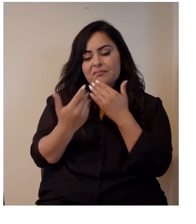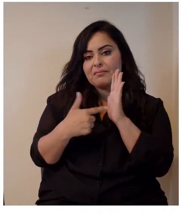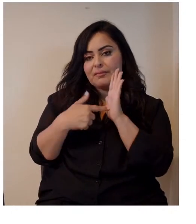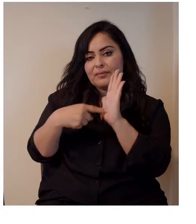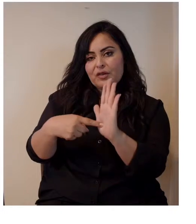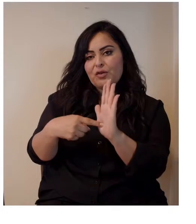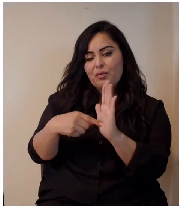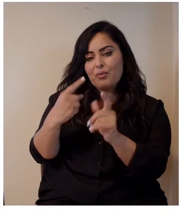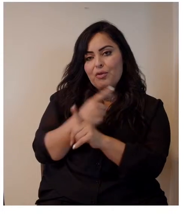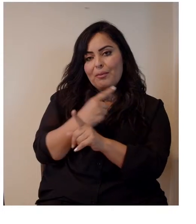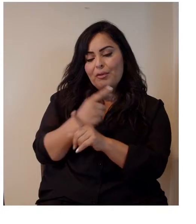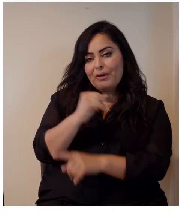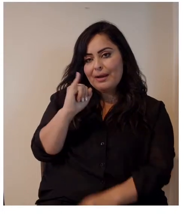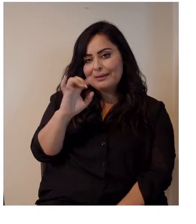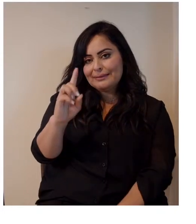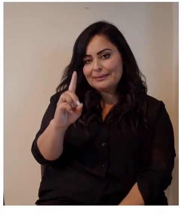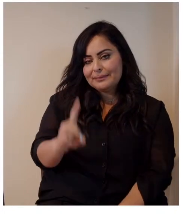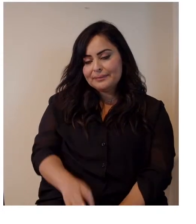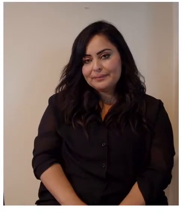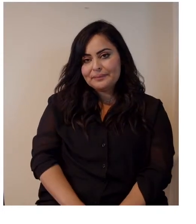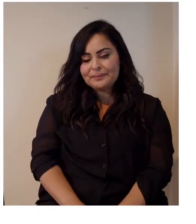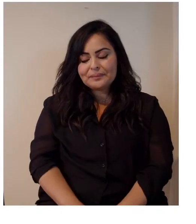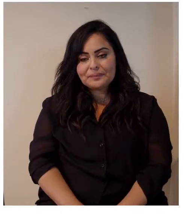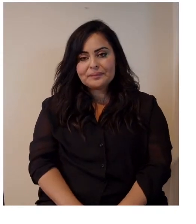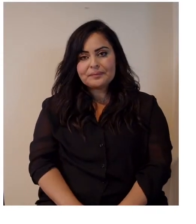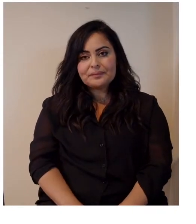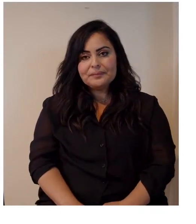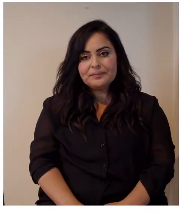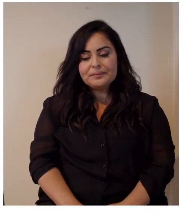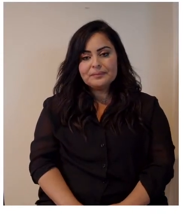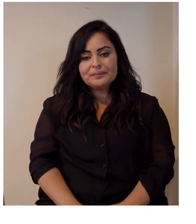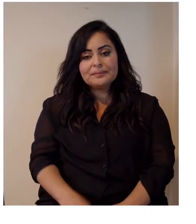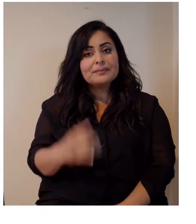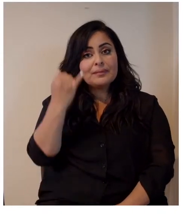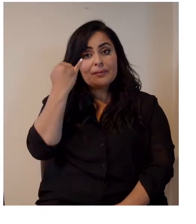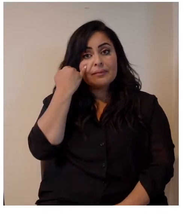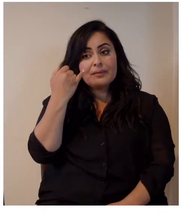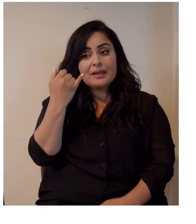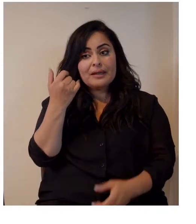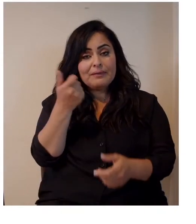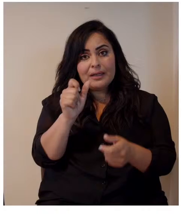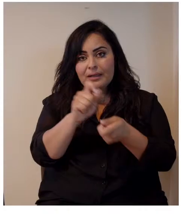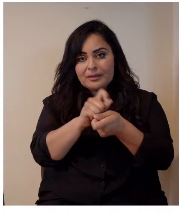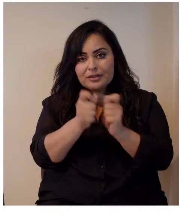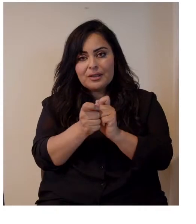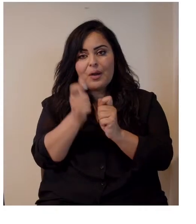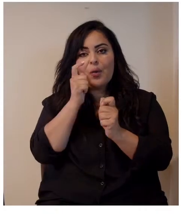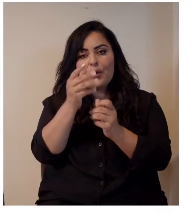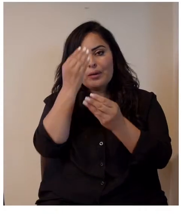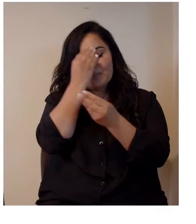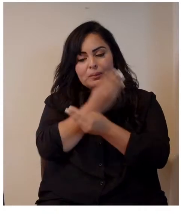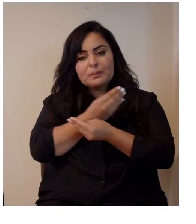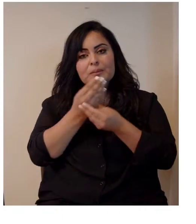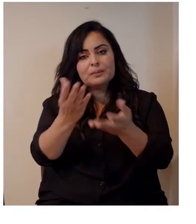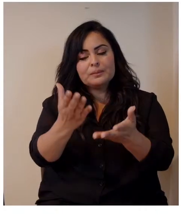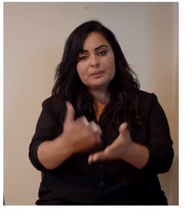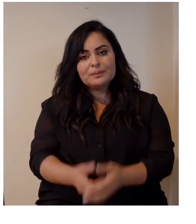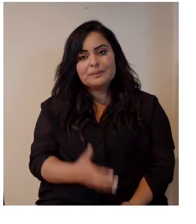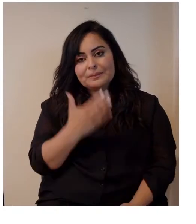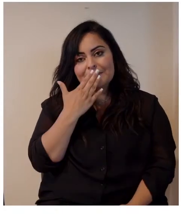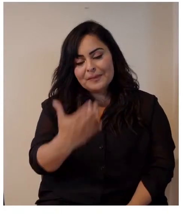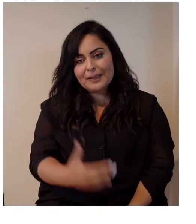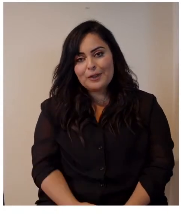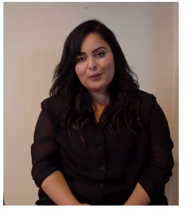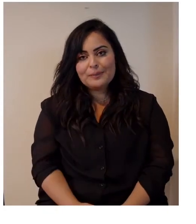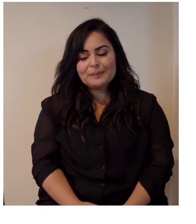have proper identification. If that does change, we will let the public know. Thank you.